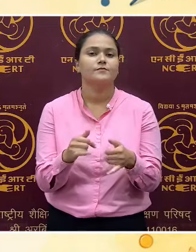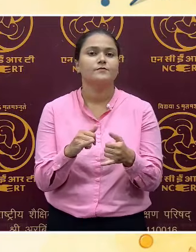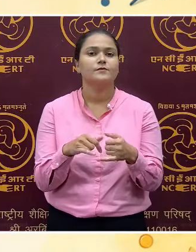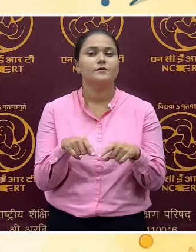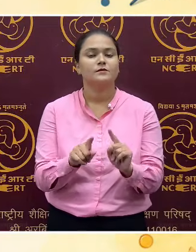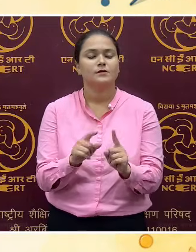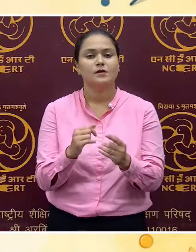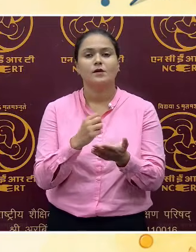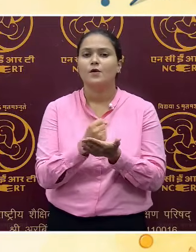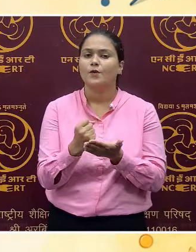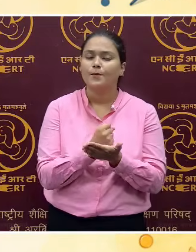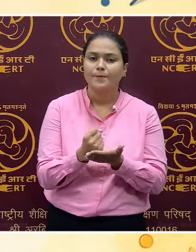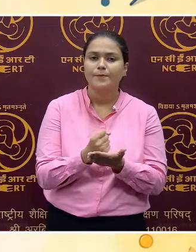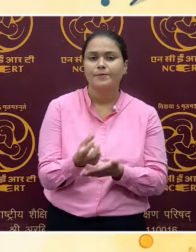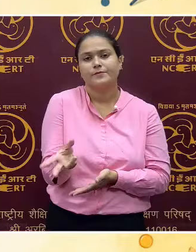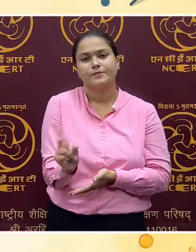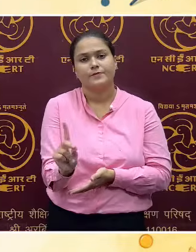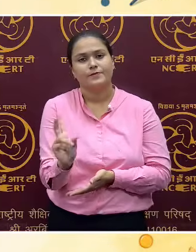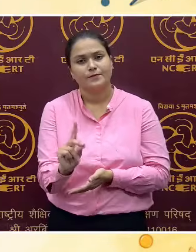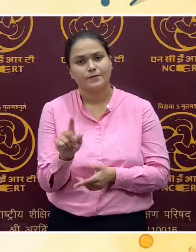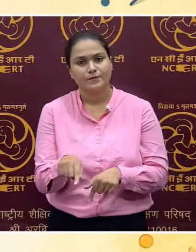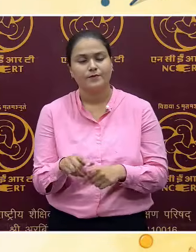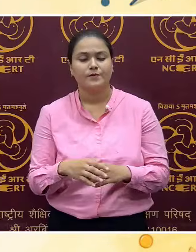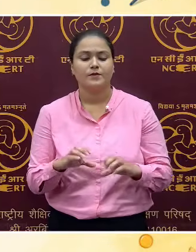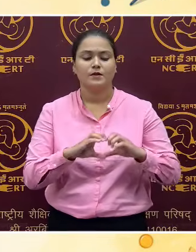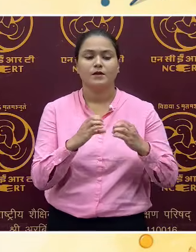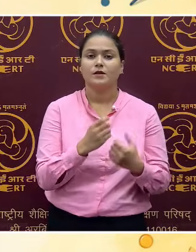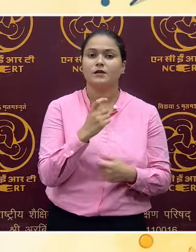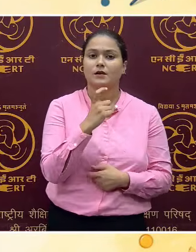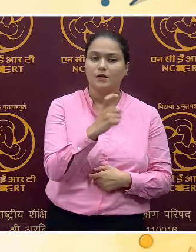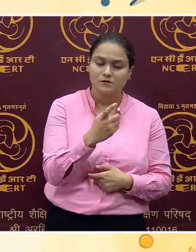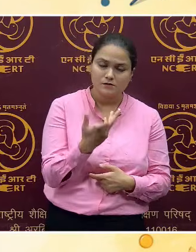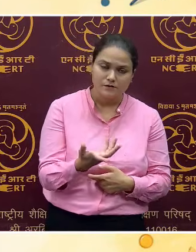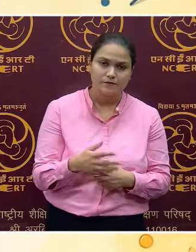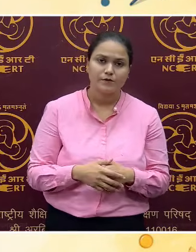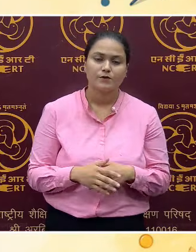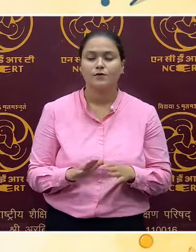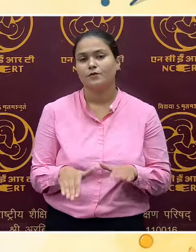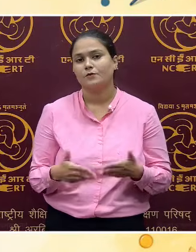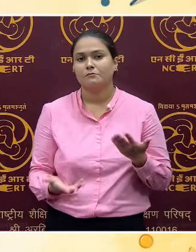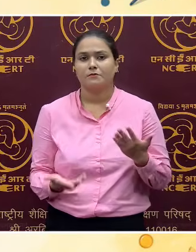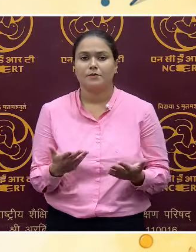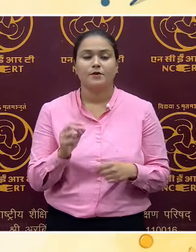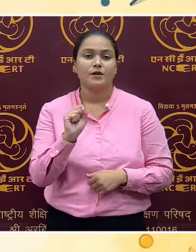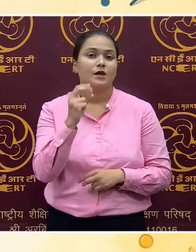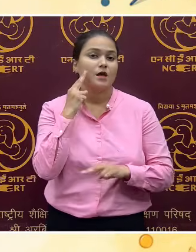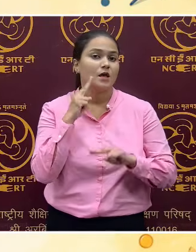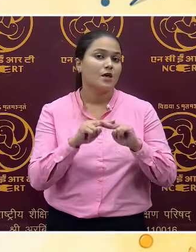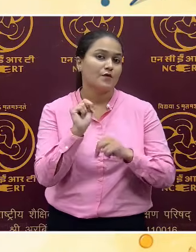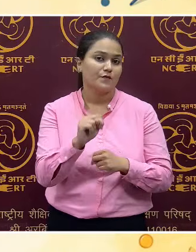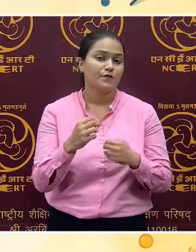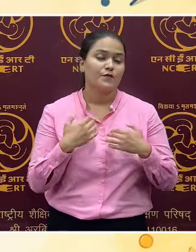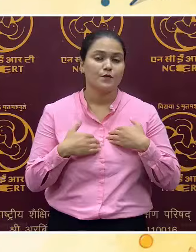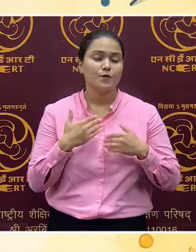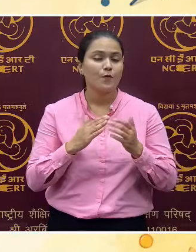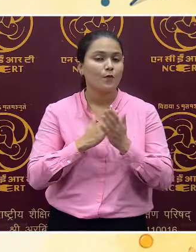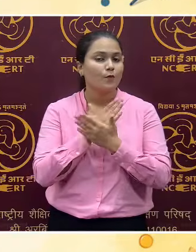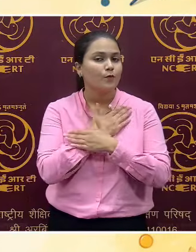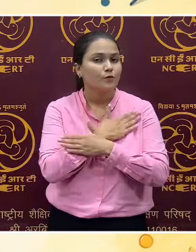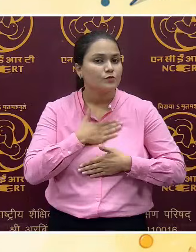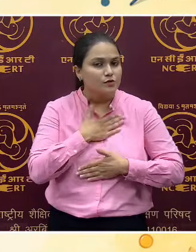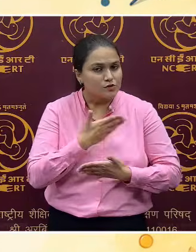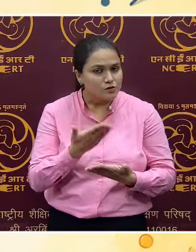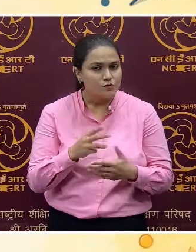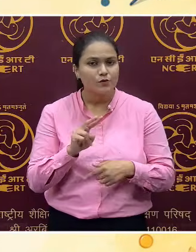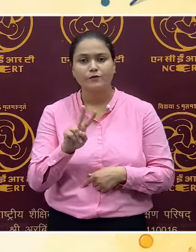and multiple more, irrespective of the grade you're studying in. And if you enjoy virtual labs, then try